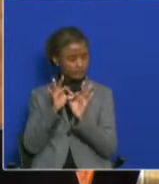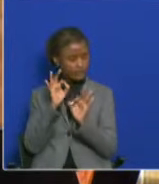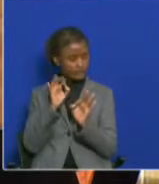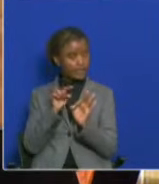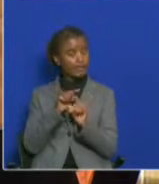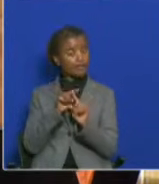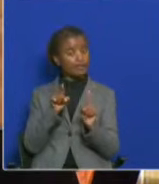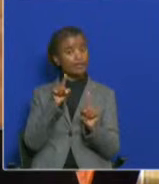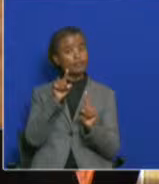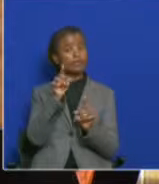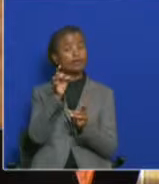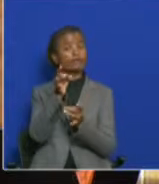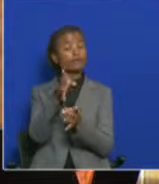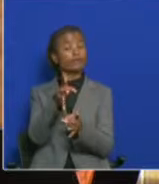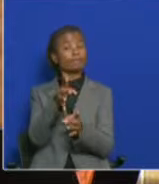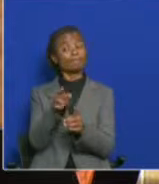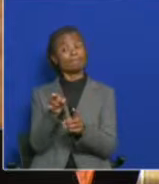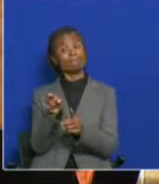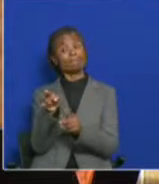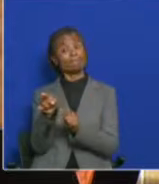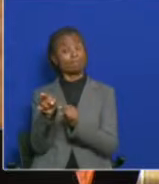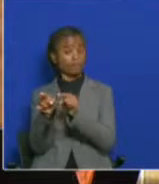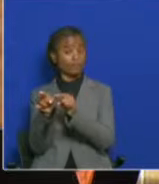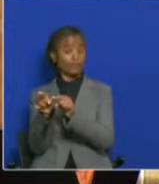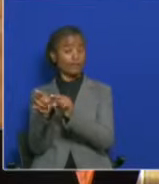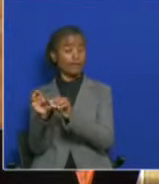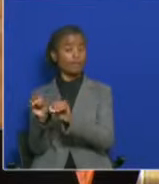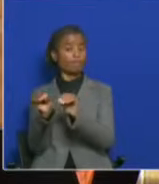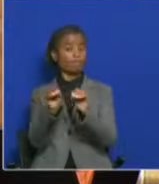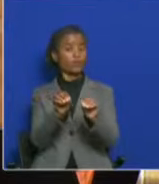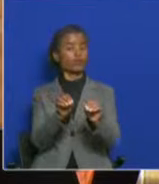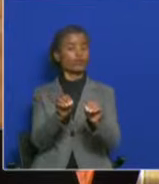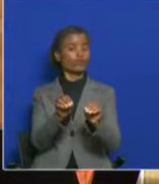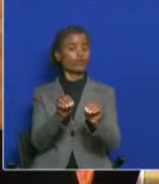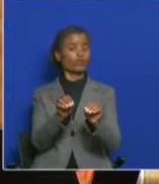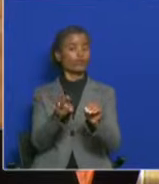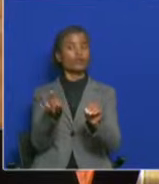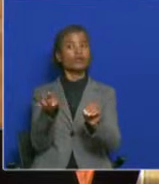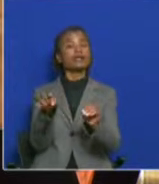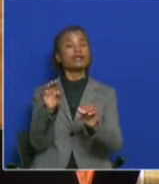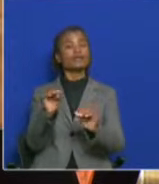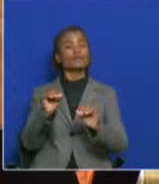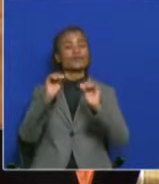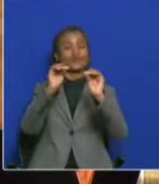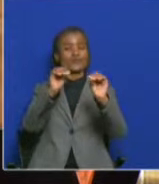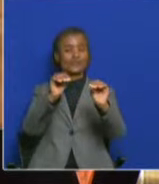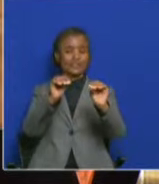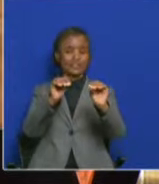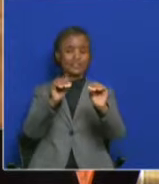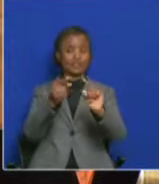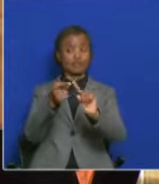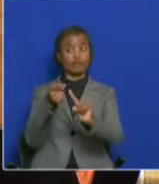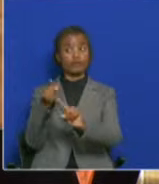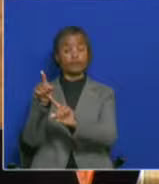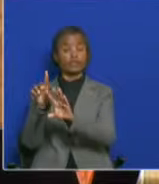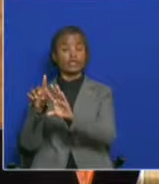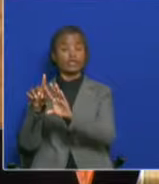transferred from, in fact, it was a promotion, essentially, from Treasury into the